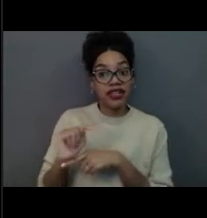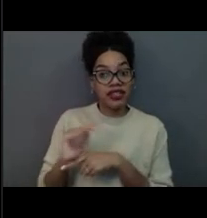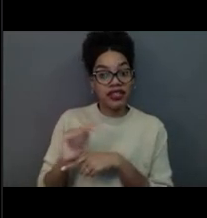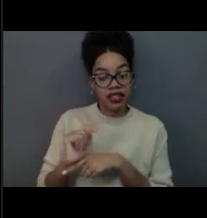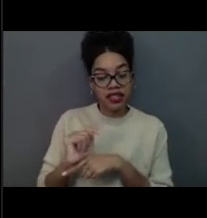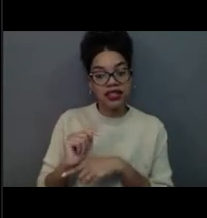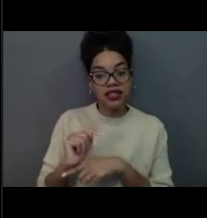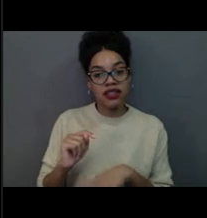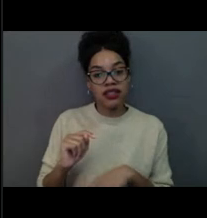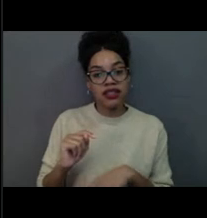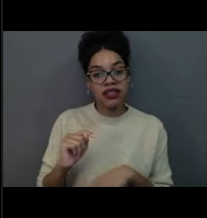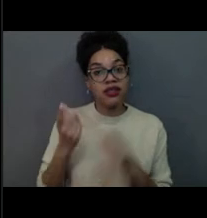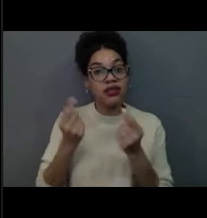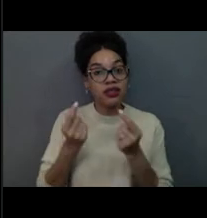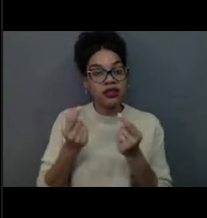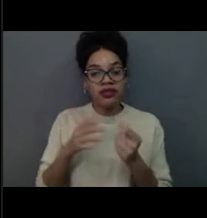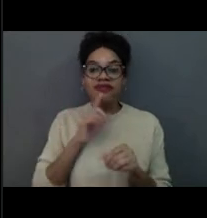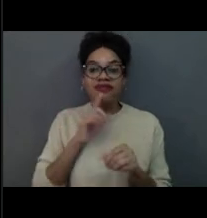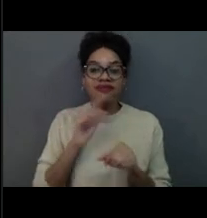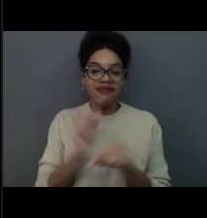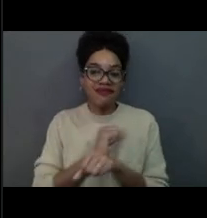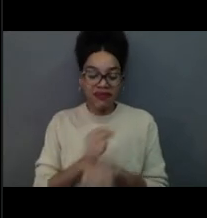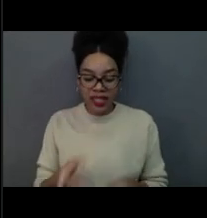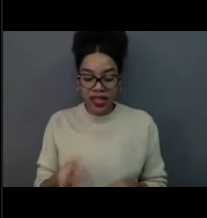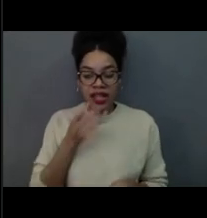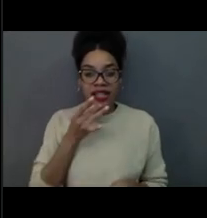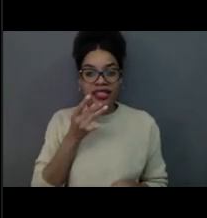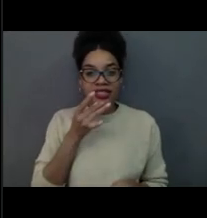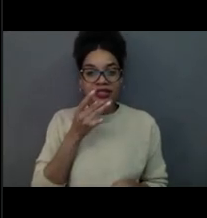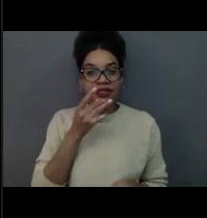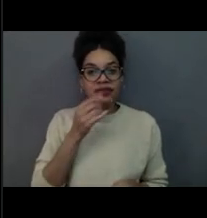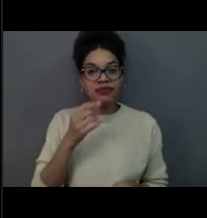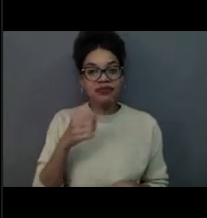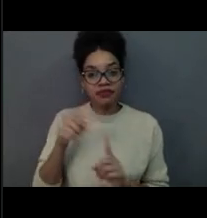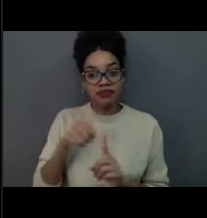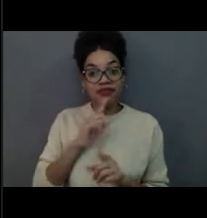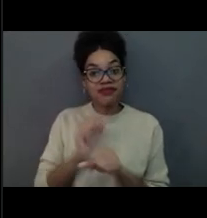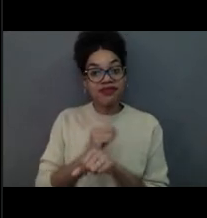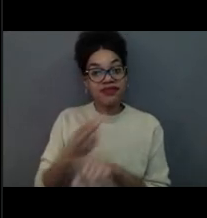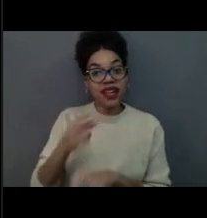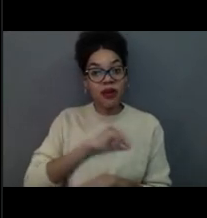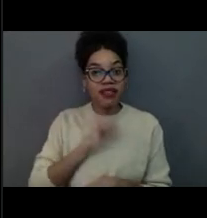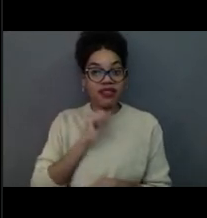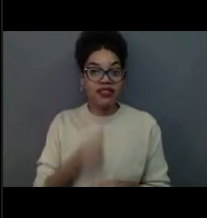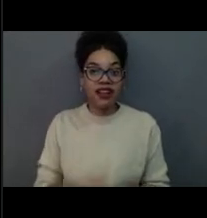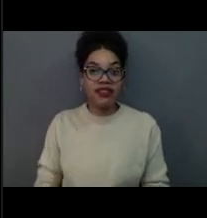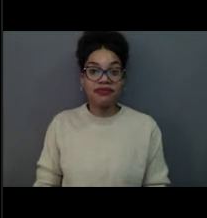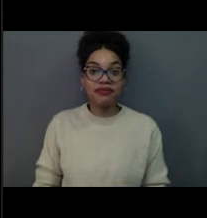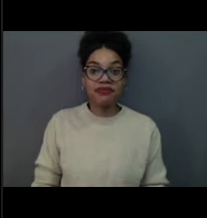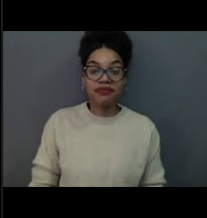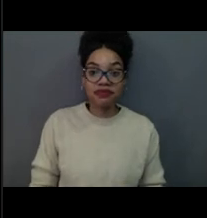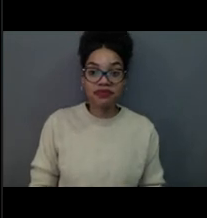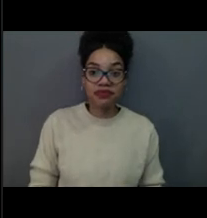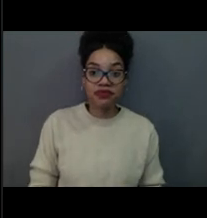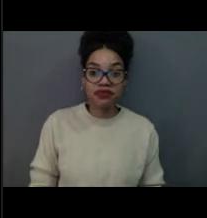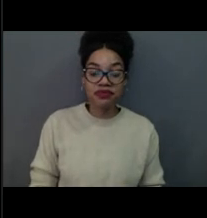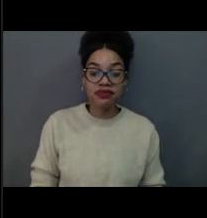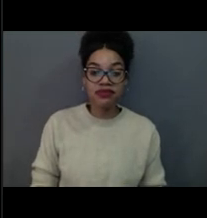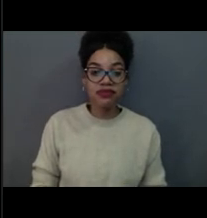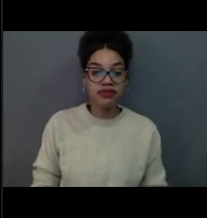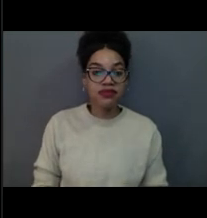actually taste whether or not a piece of fish is high quality. So it's pretty cool. So let's talk first about